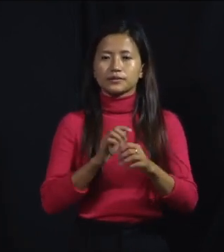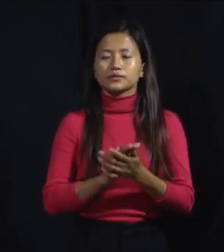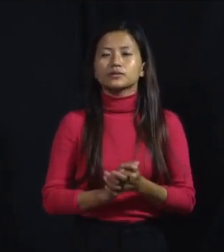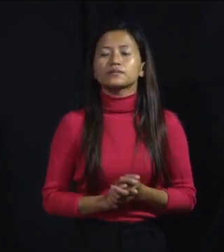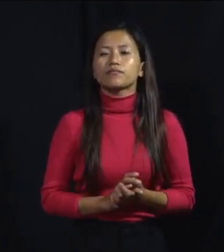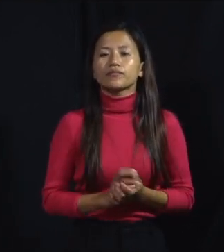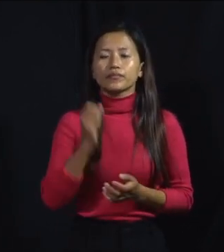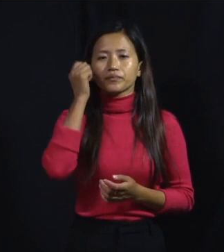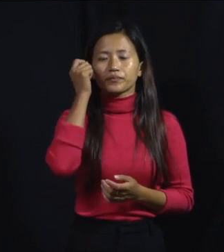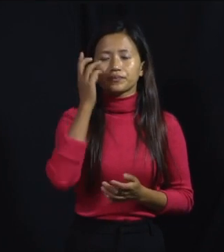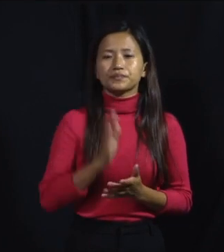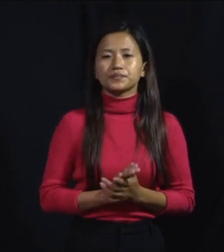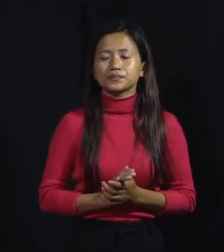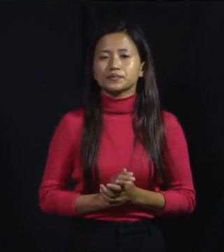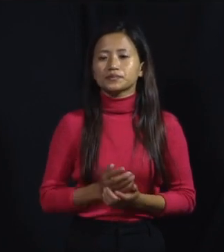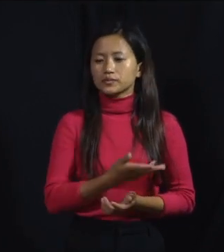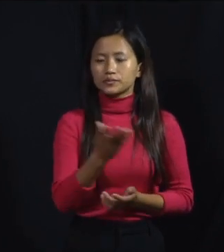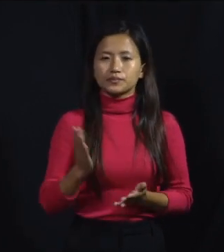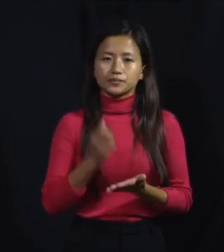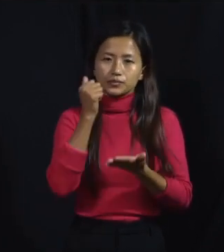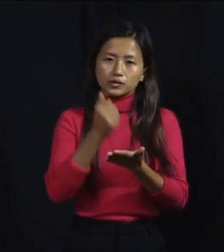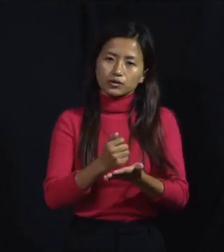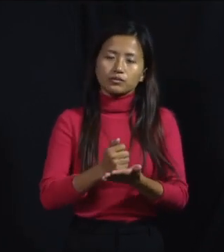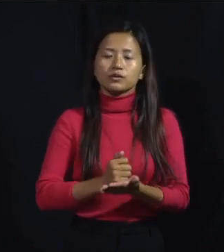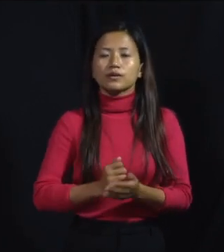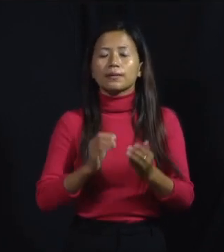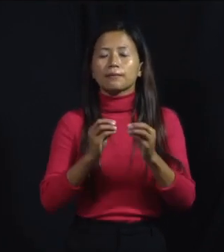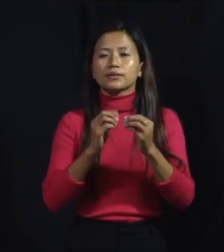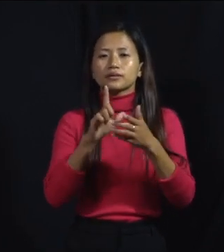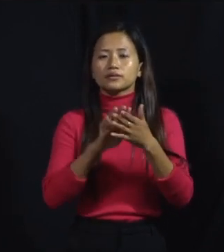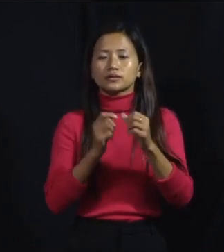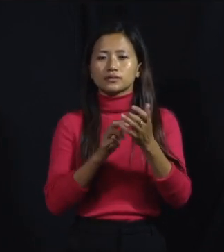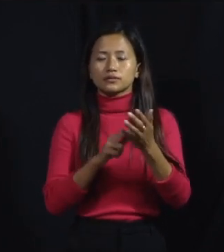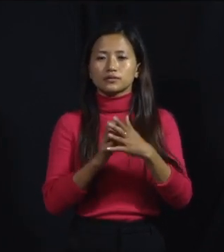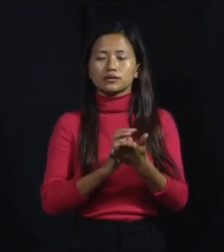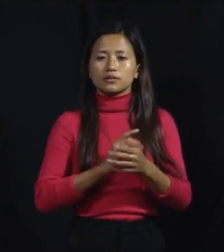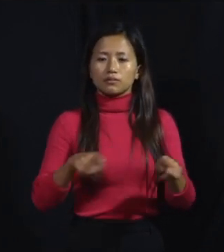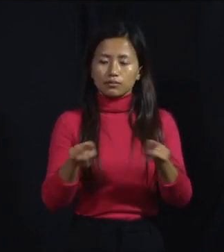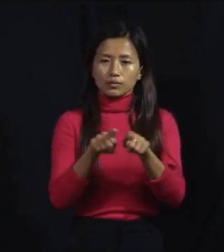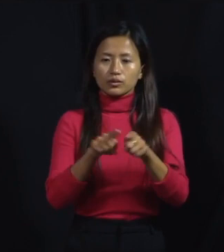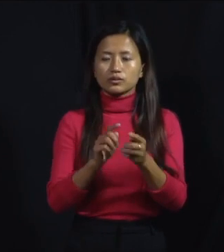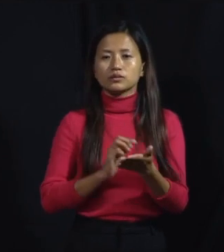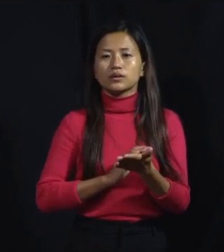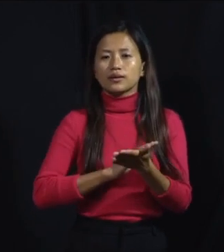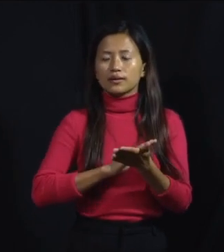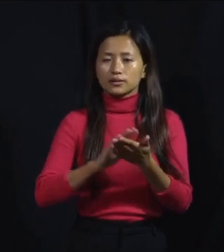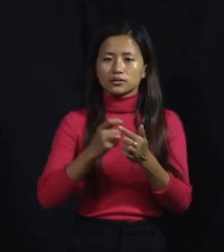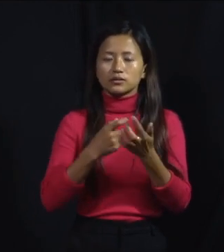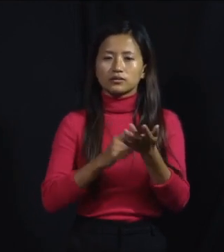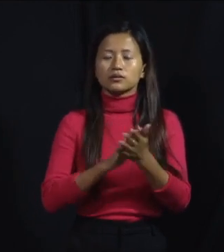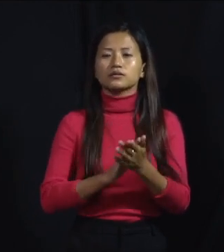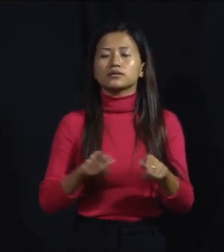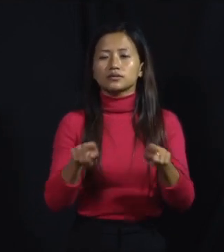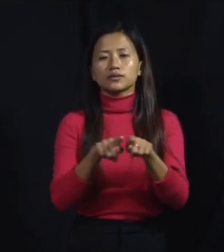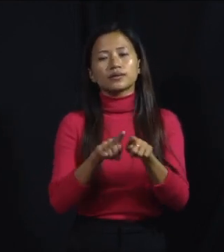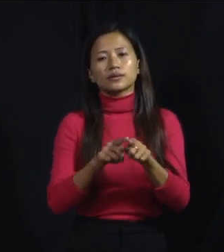times, we must understand that there should be perfect blending of both hereditary and environment. Both the things that